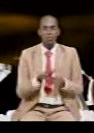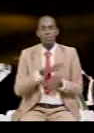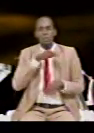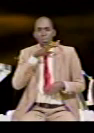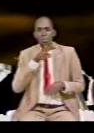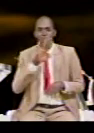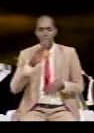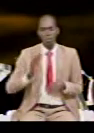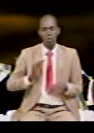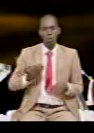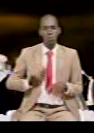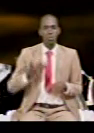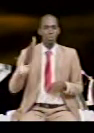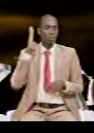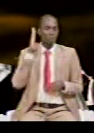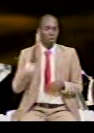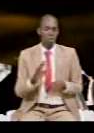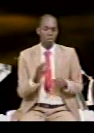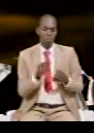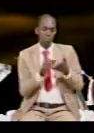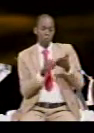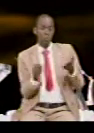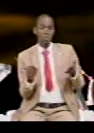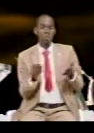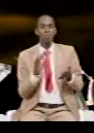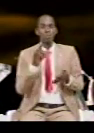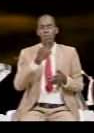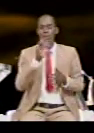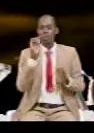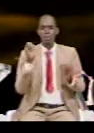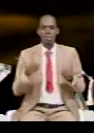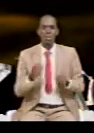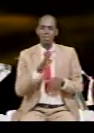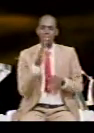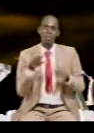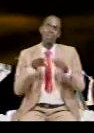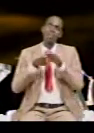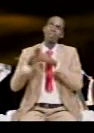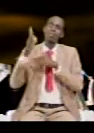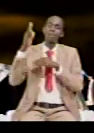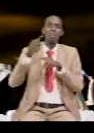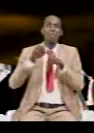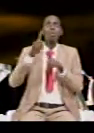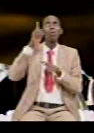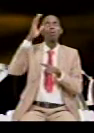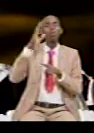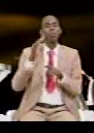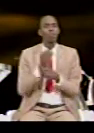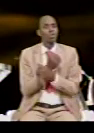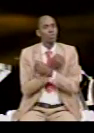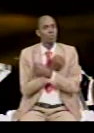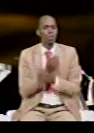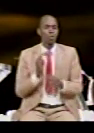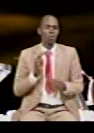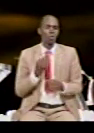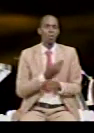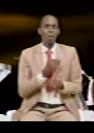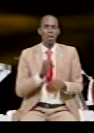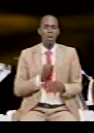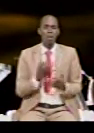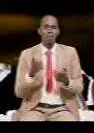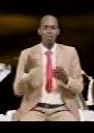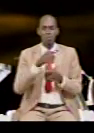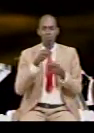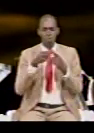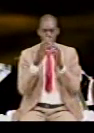mar, you can never enter there. But God loves us. He wants us to enter there. I want you to pray with all your